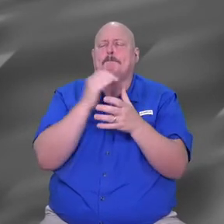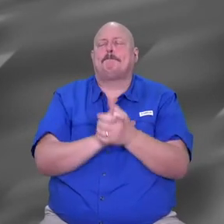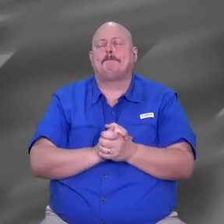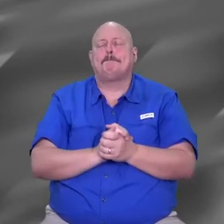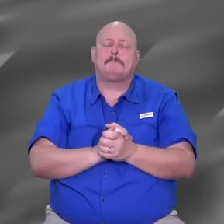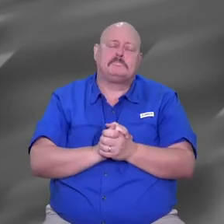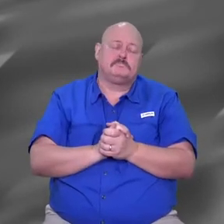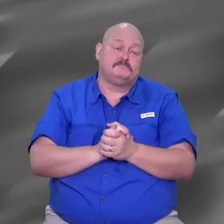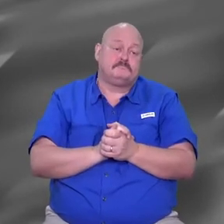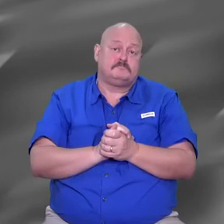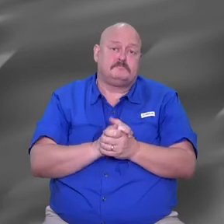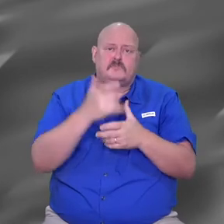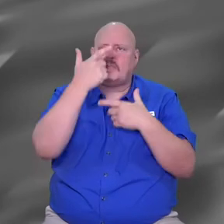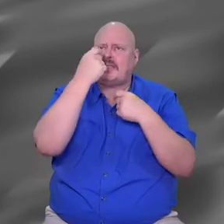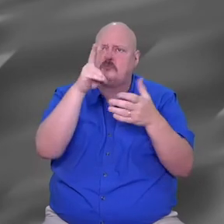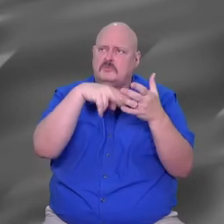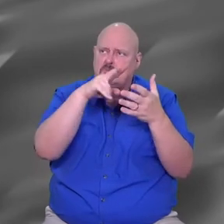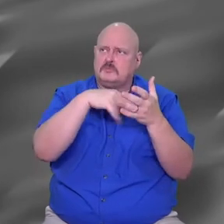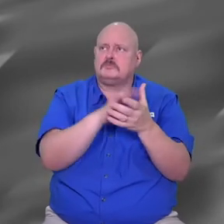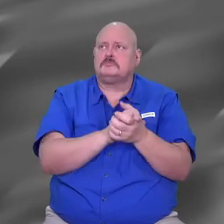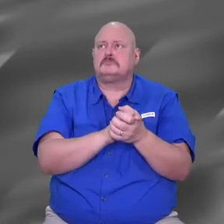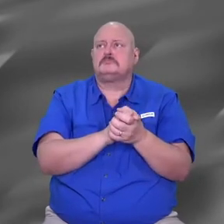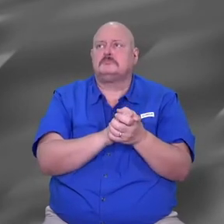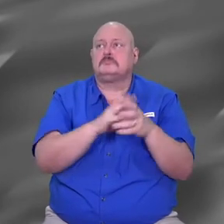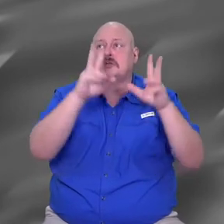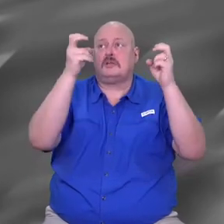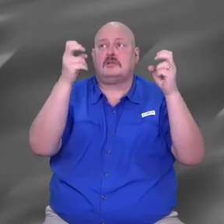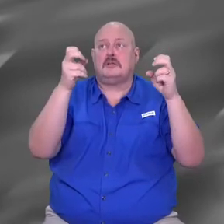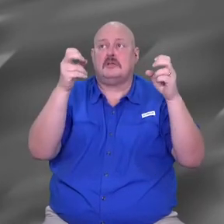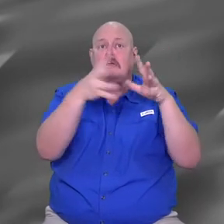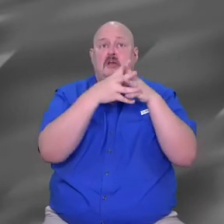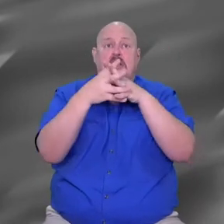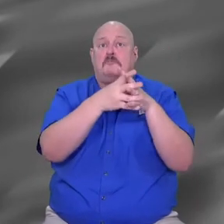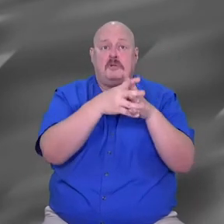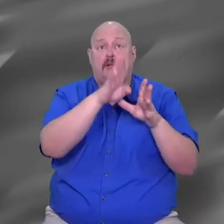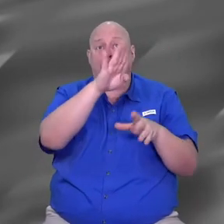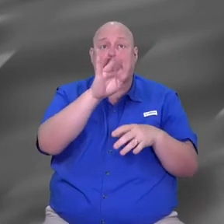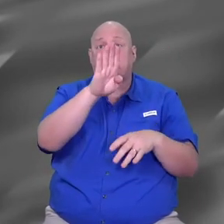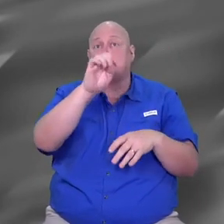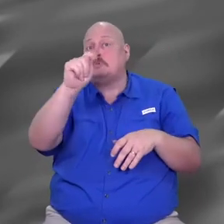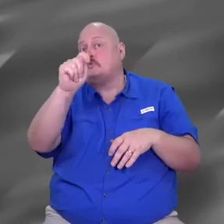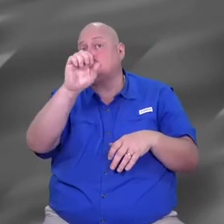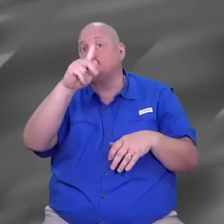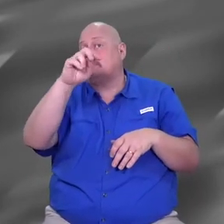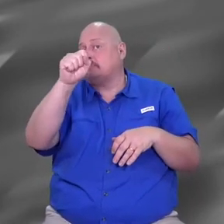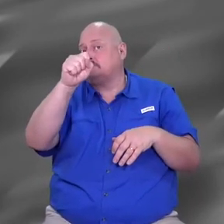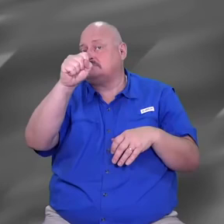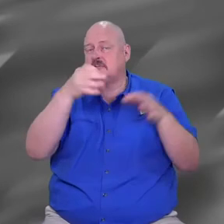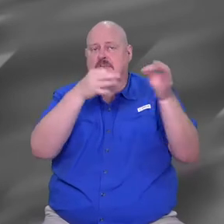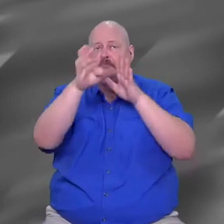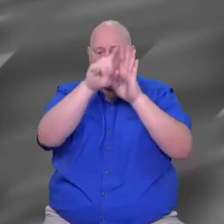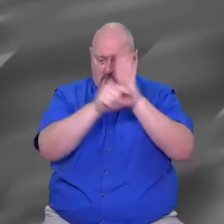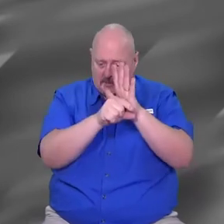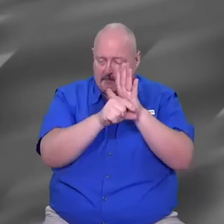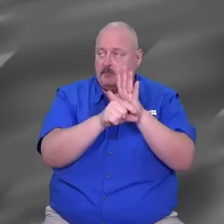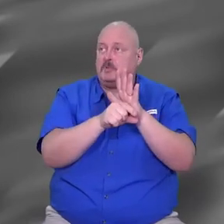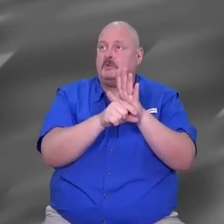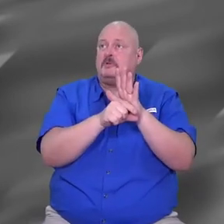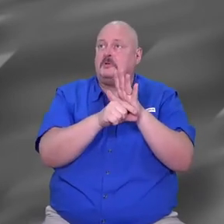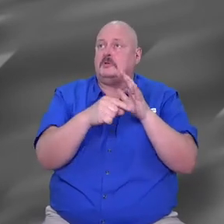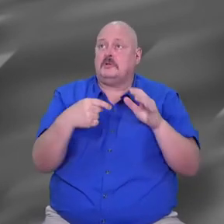It's an interesting read. It's entitled America by the Bootstraps. Let me give you a little background of this book, because it's, to